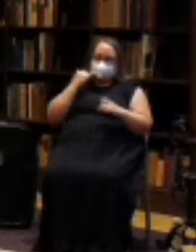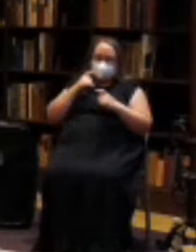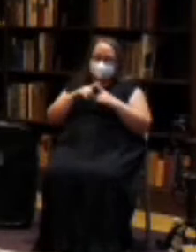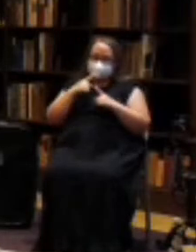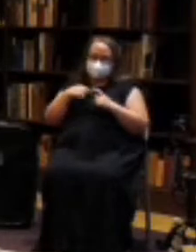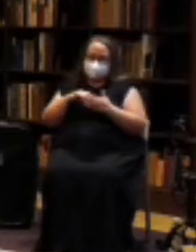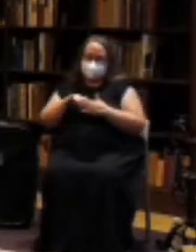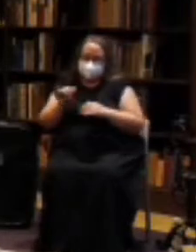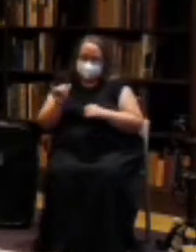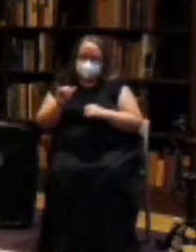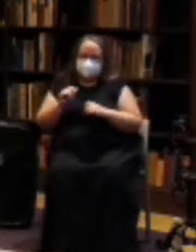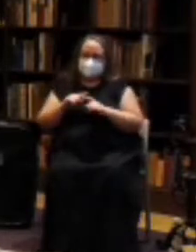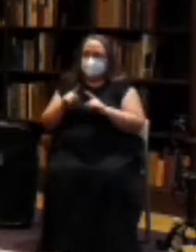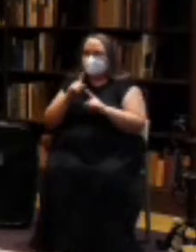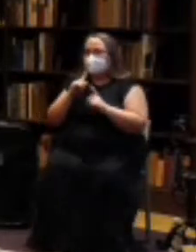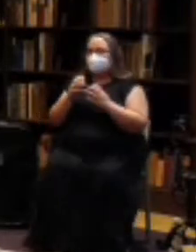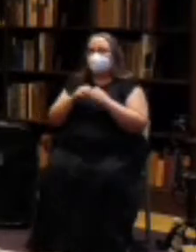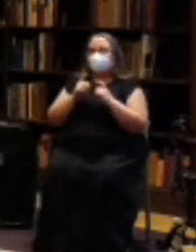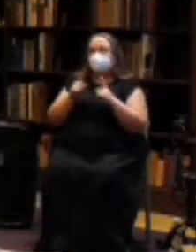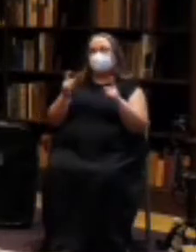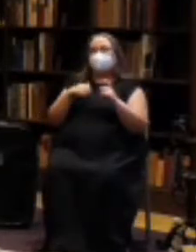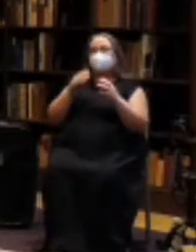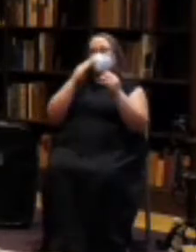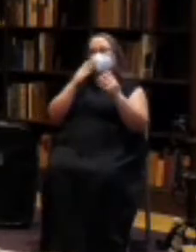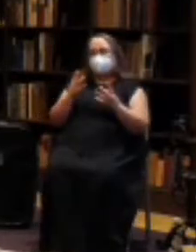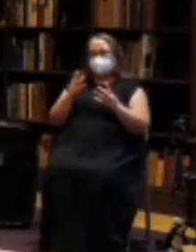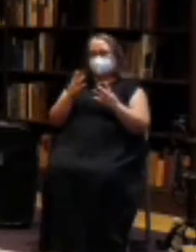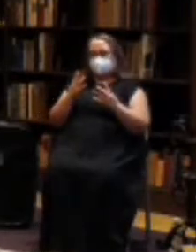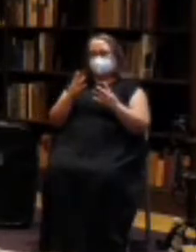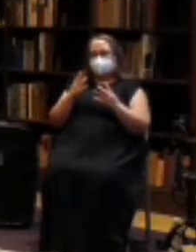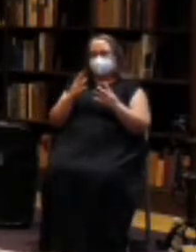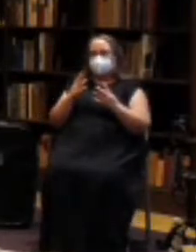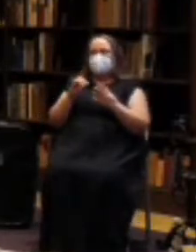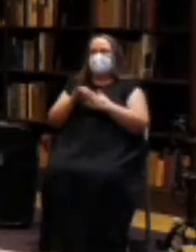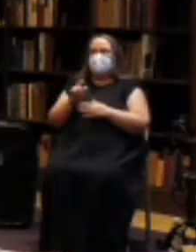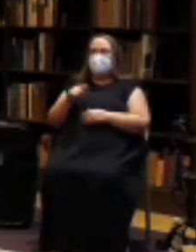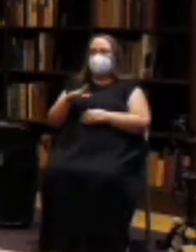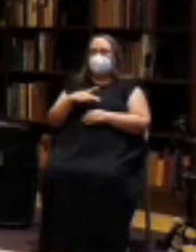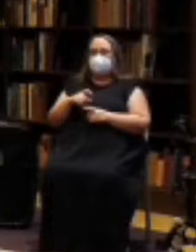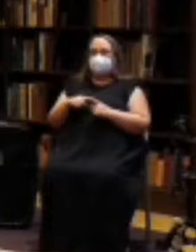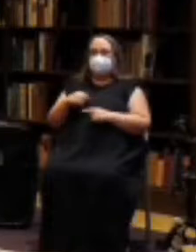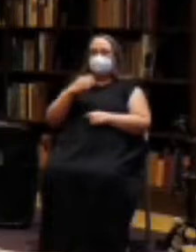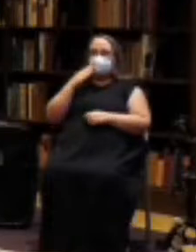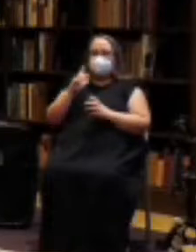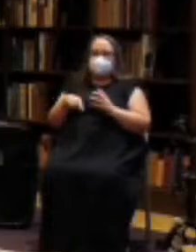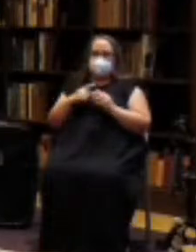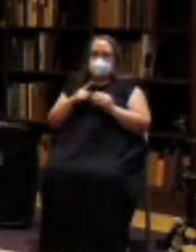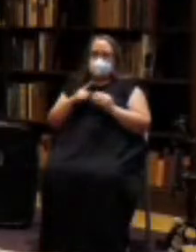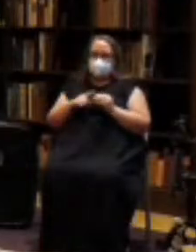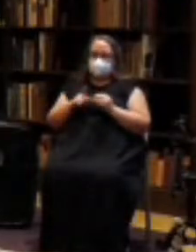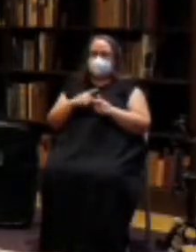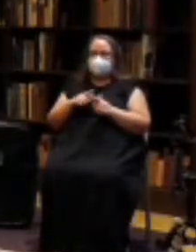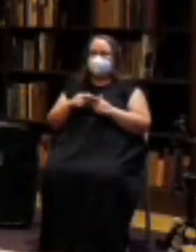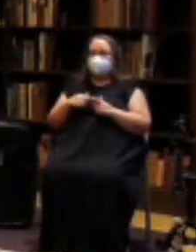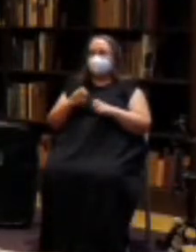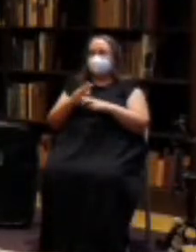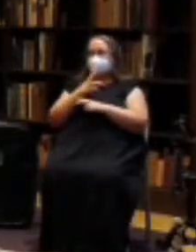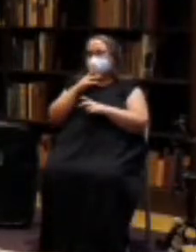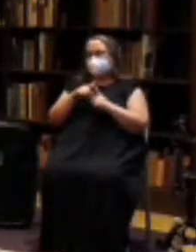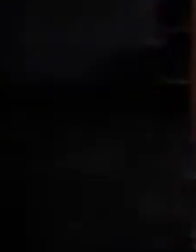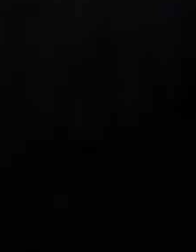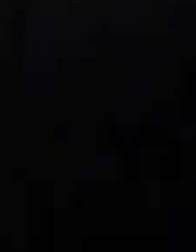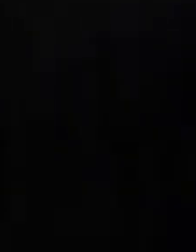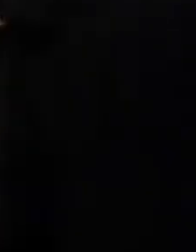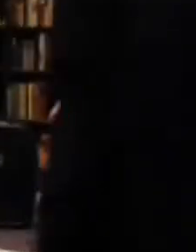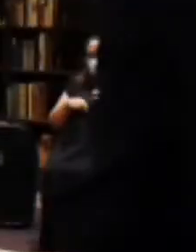want to tell me that, that's awesome. But it's really more if you have information that you would like me to know about and that I could speak to